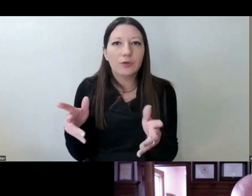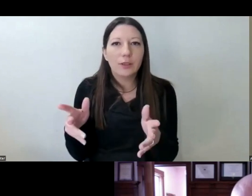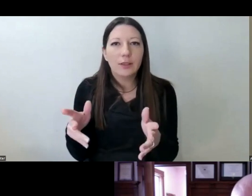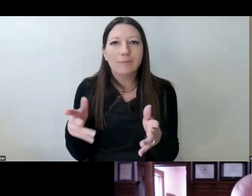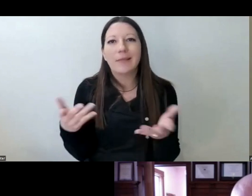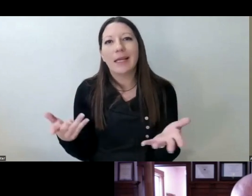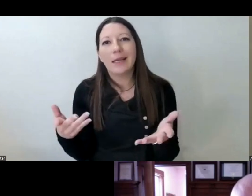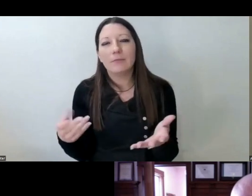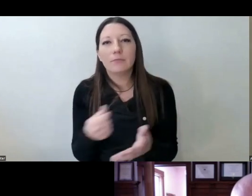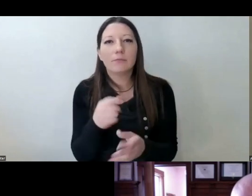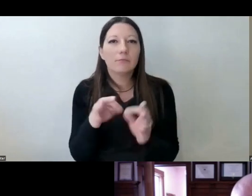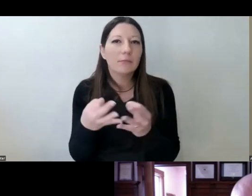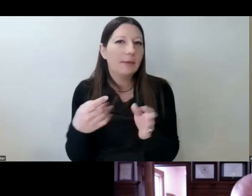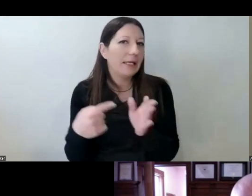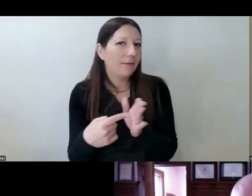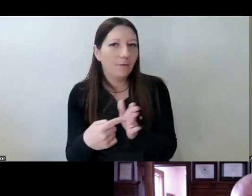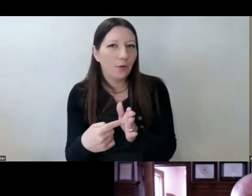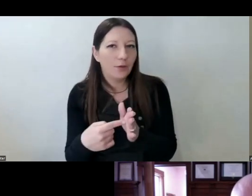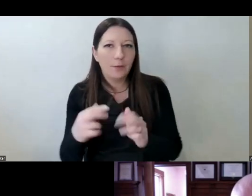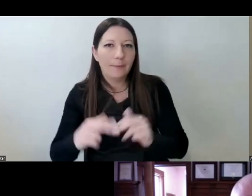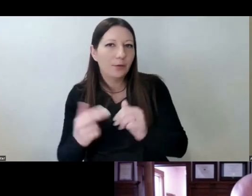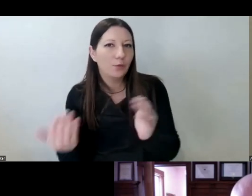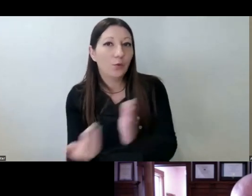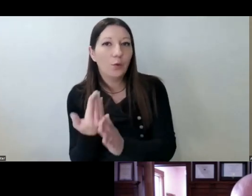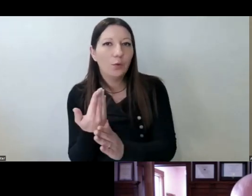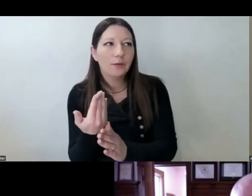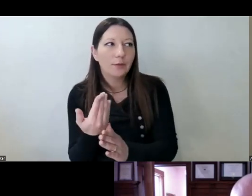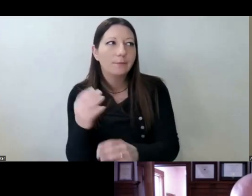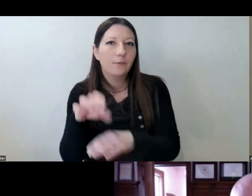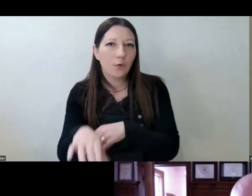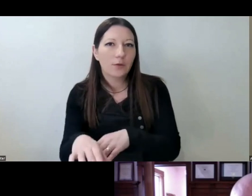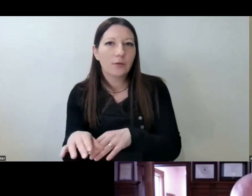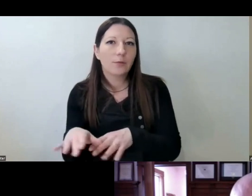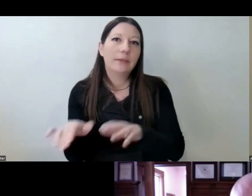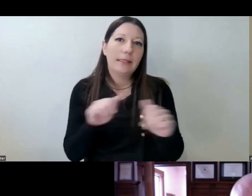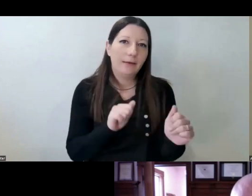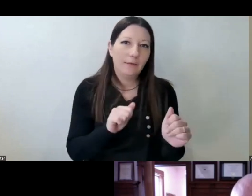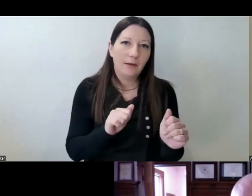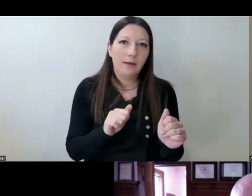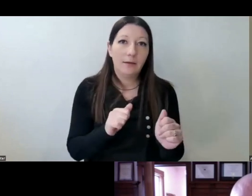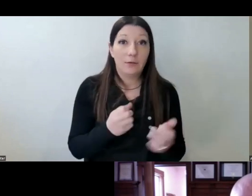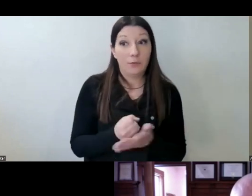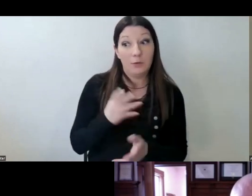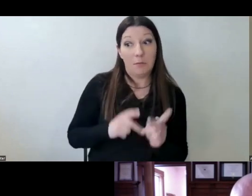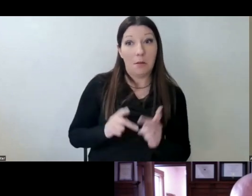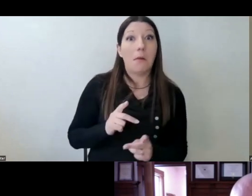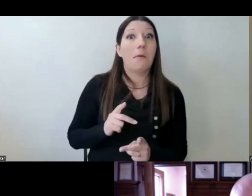is a way that people are then forced out. And then that kind of brings in new people with a lot of money that can afford to kind of put up these